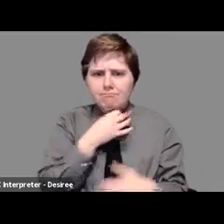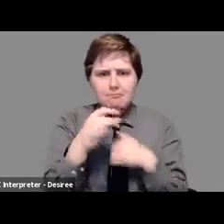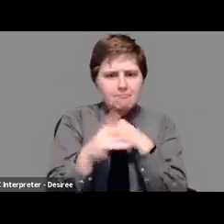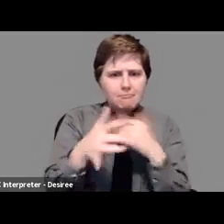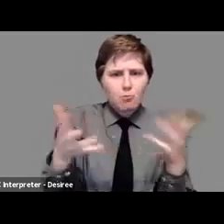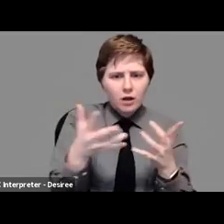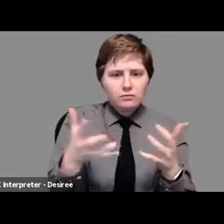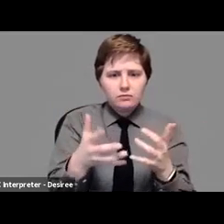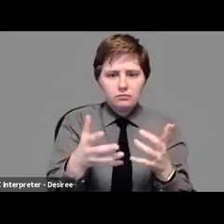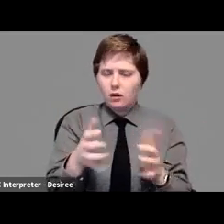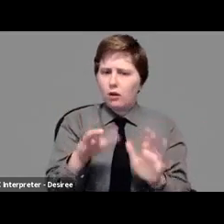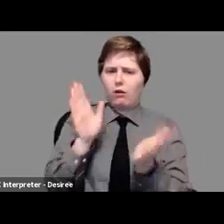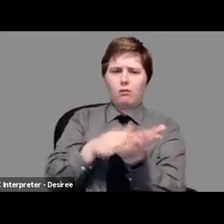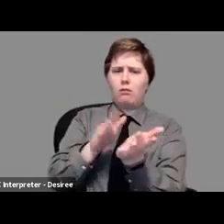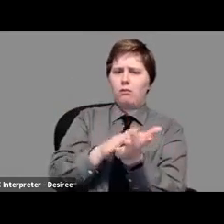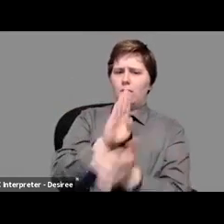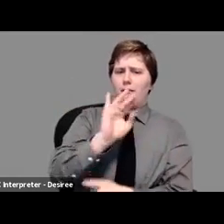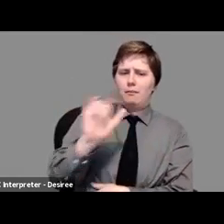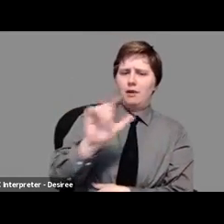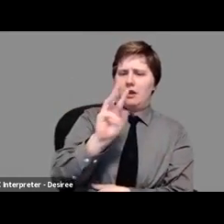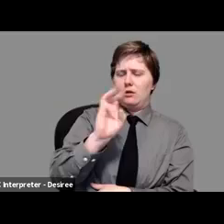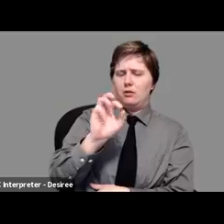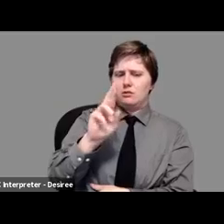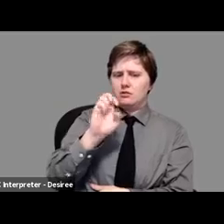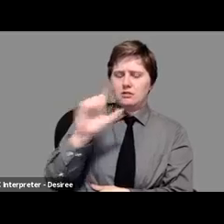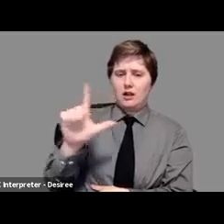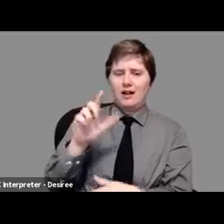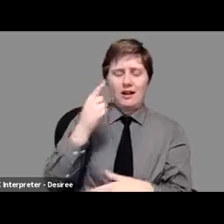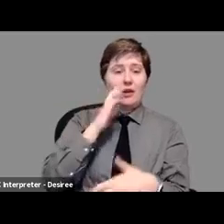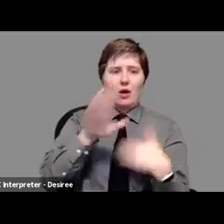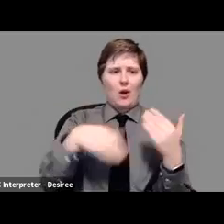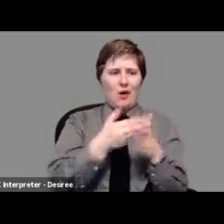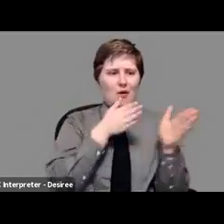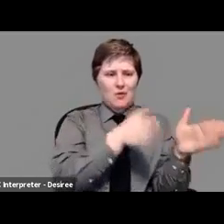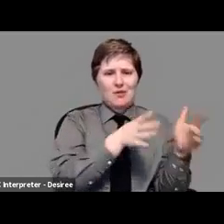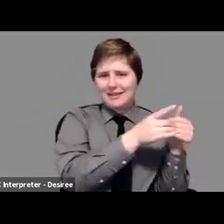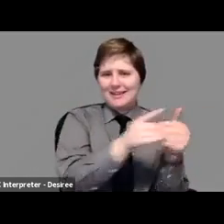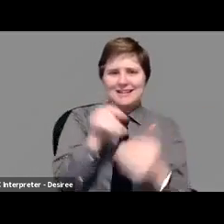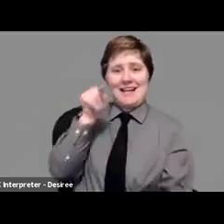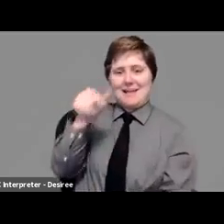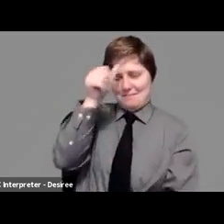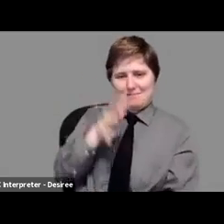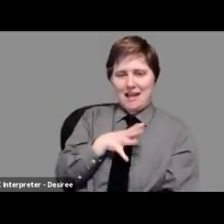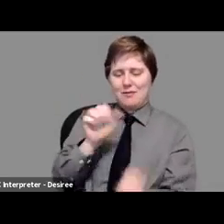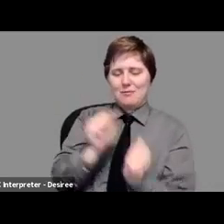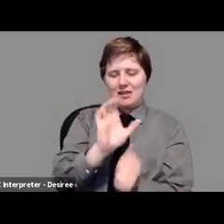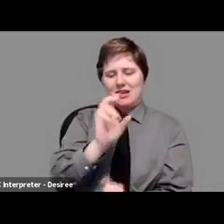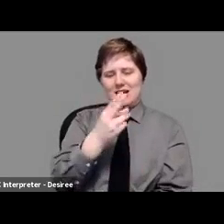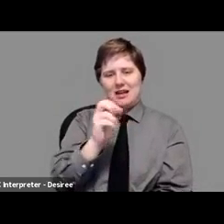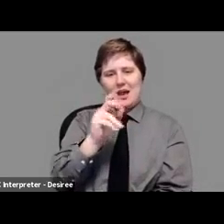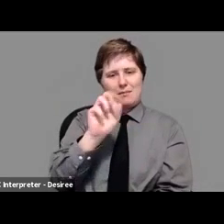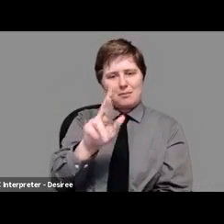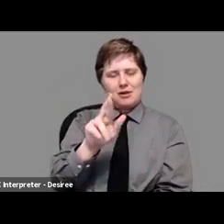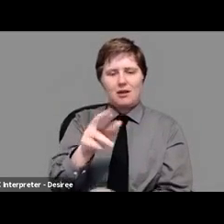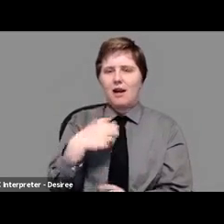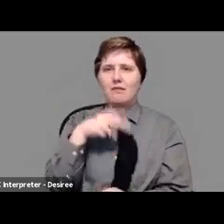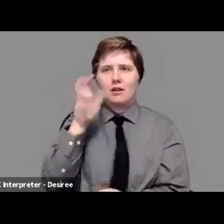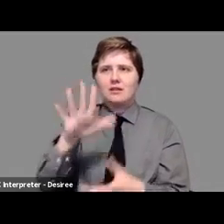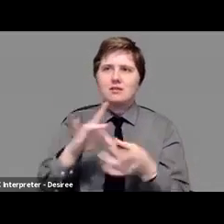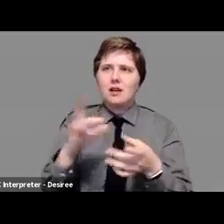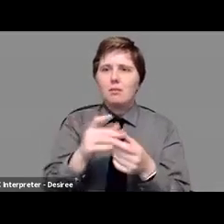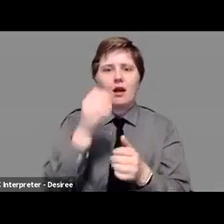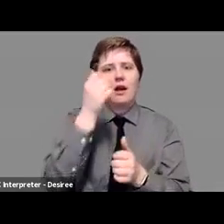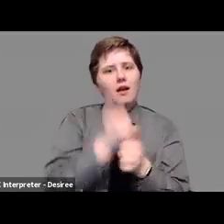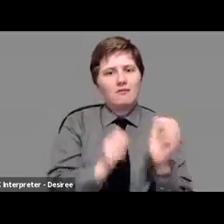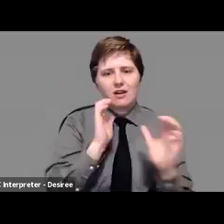available, and shout out to Bill Wursel also. I think all roads lead to Bill Wursel at the chamber. I've heard, his name in almost